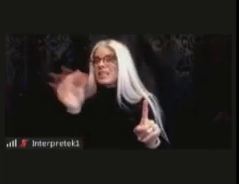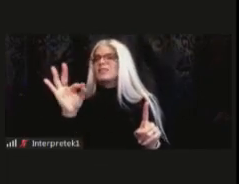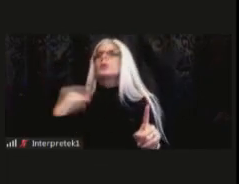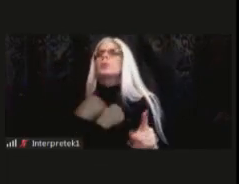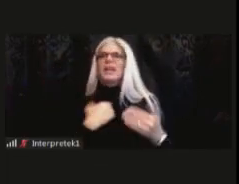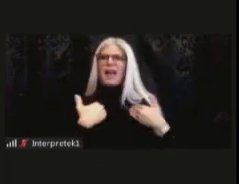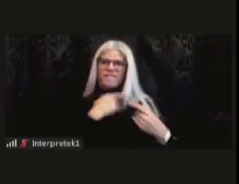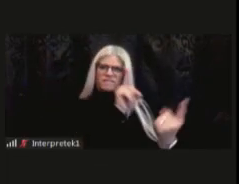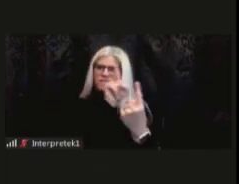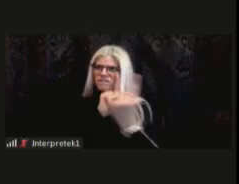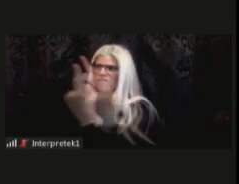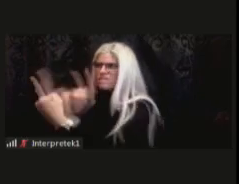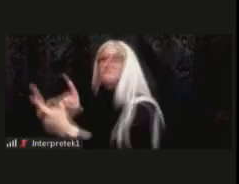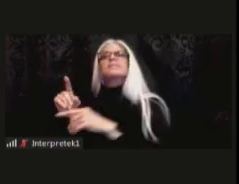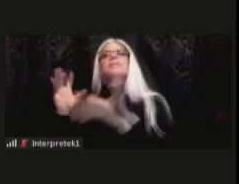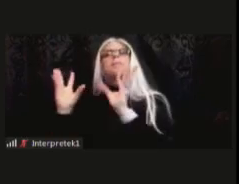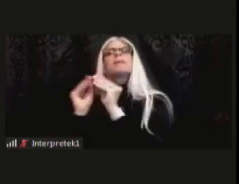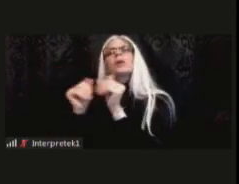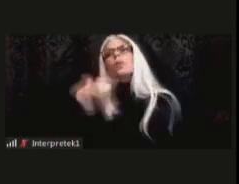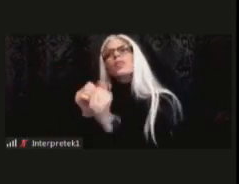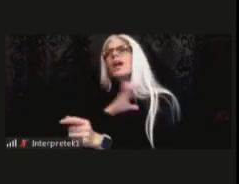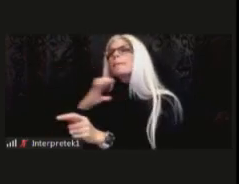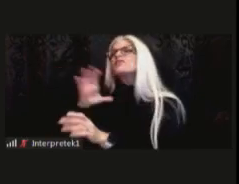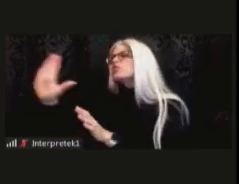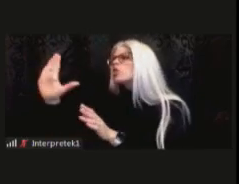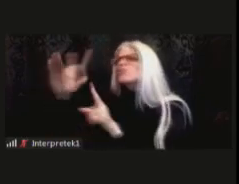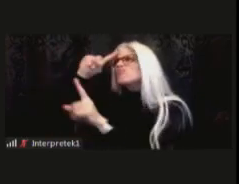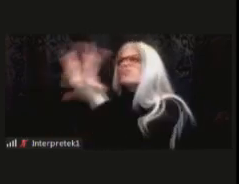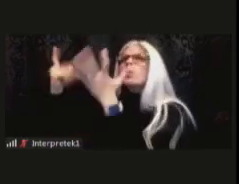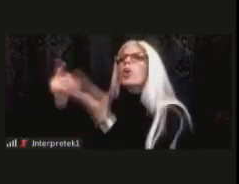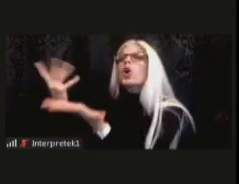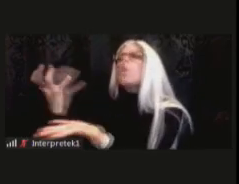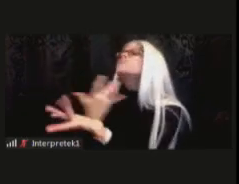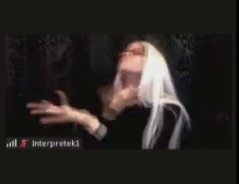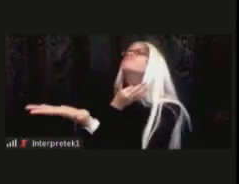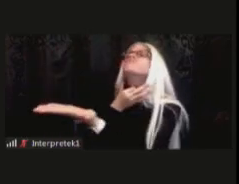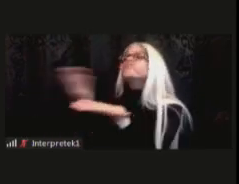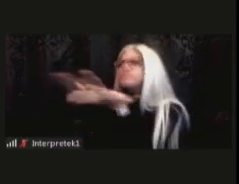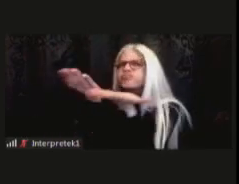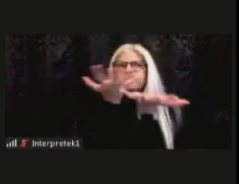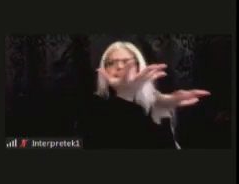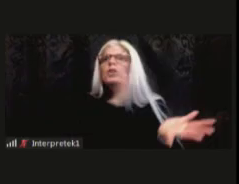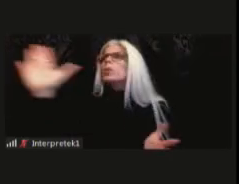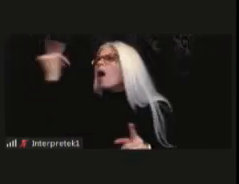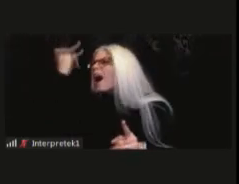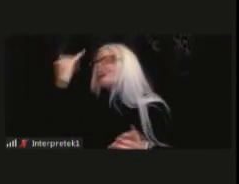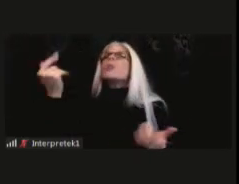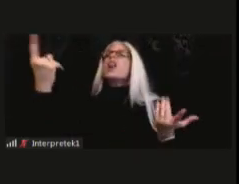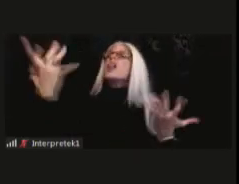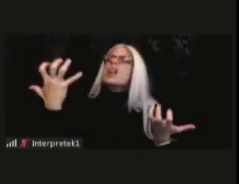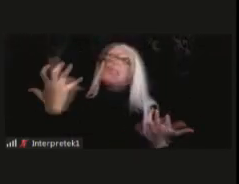to discuss sort of their vision for the plan, get sort of some ideas of what they were interested in. In